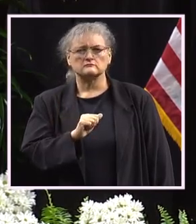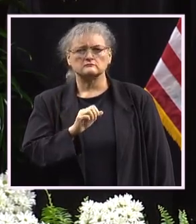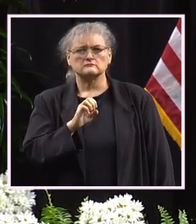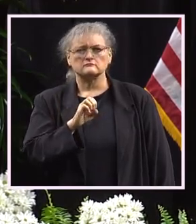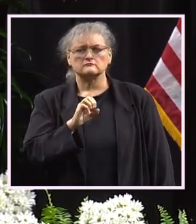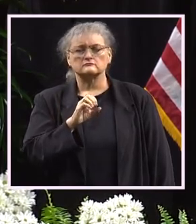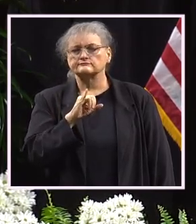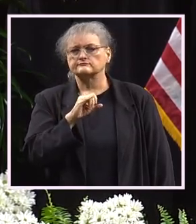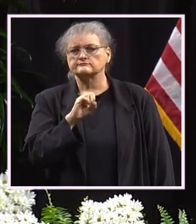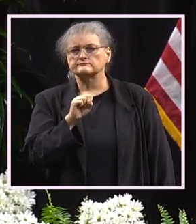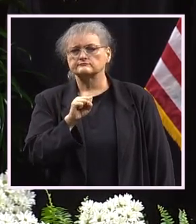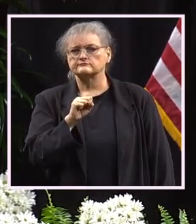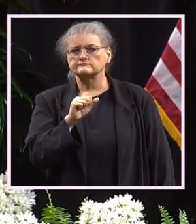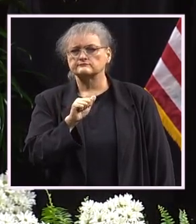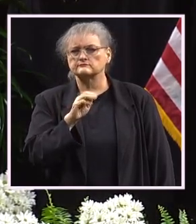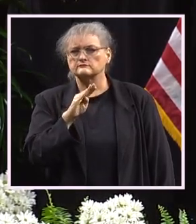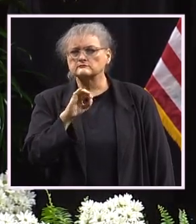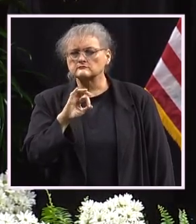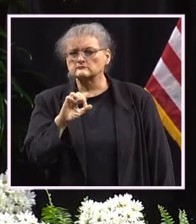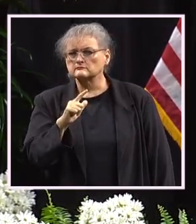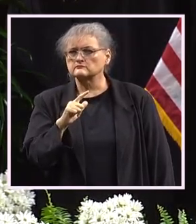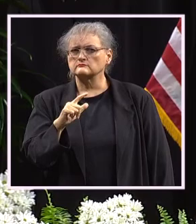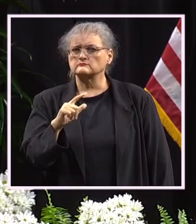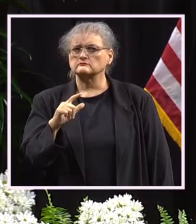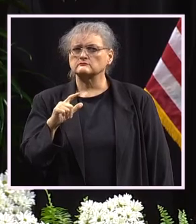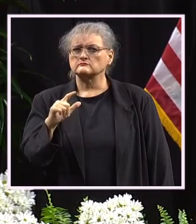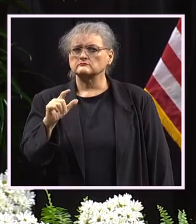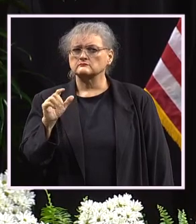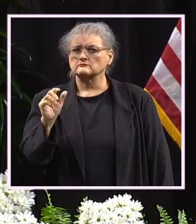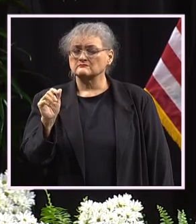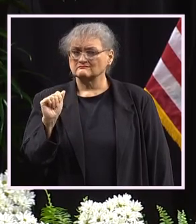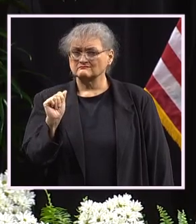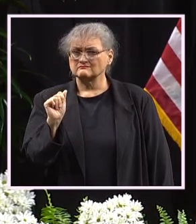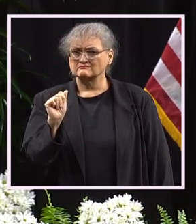Isabel Olivia Spajut Hansibo.